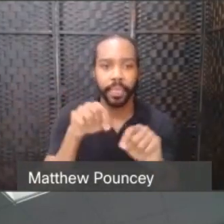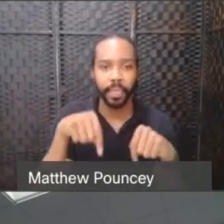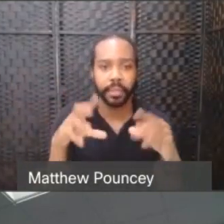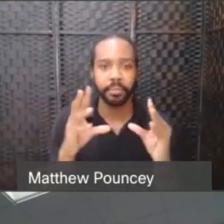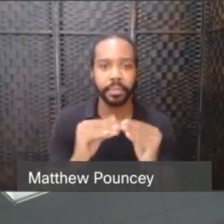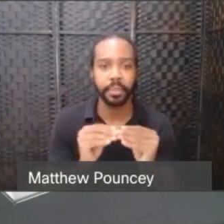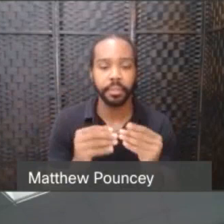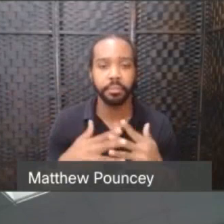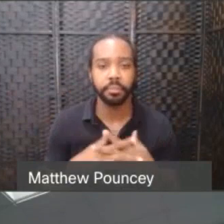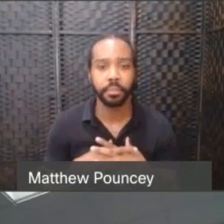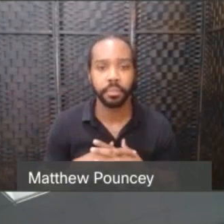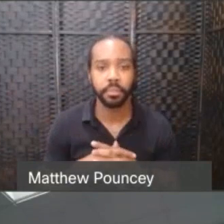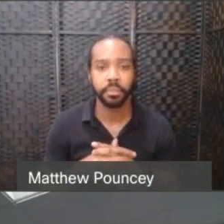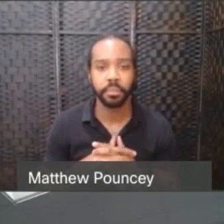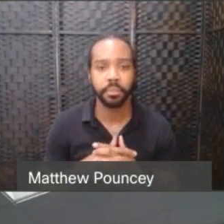actual uh,